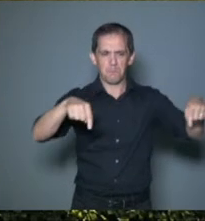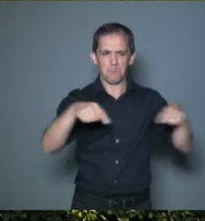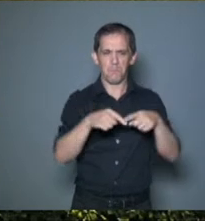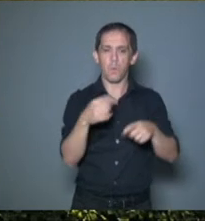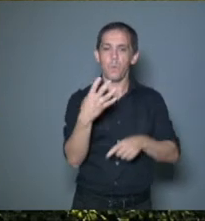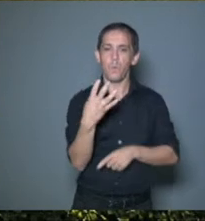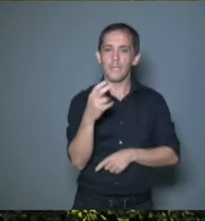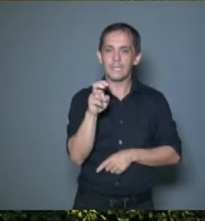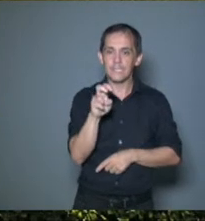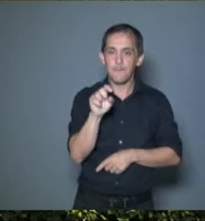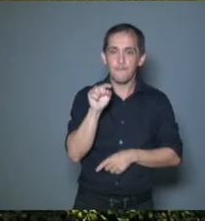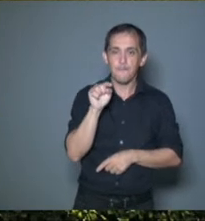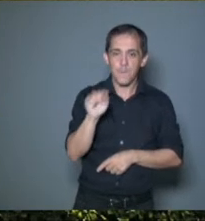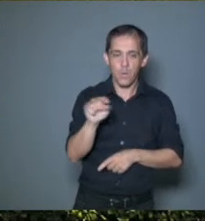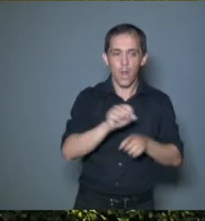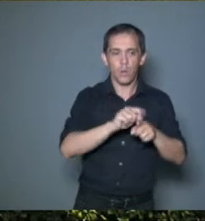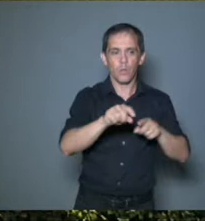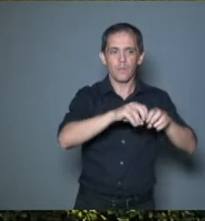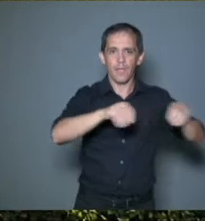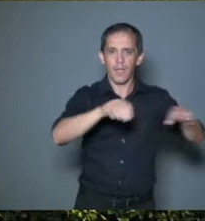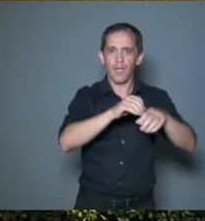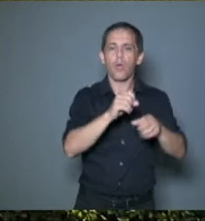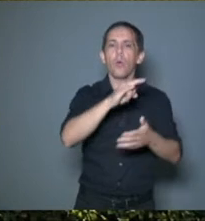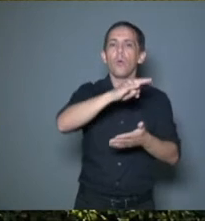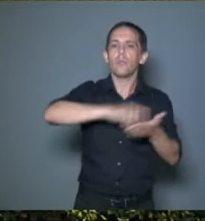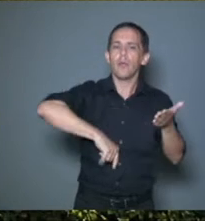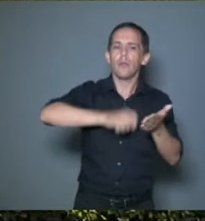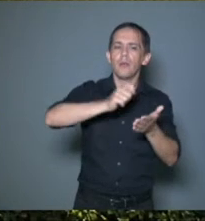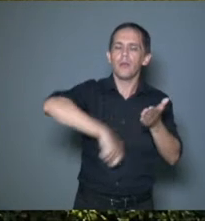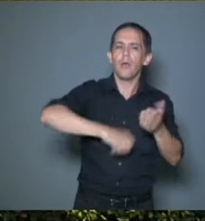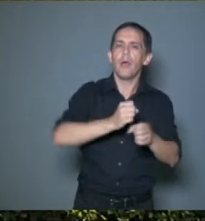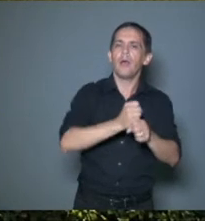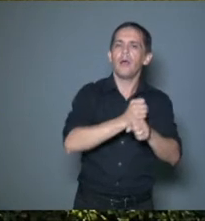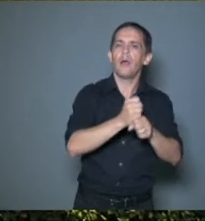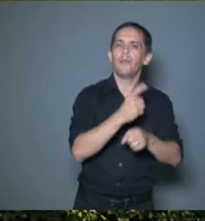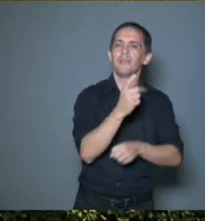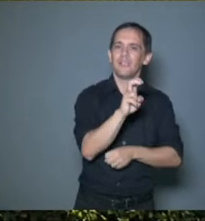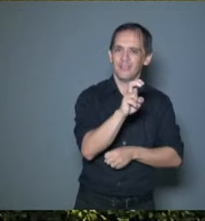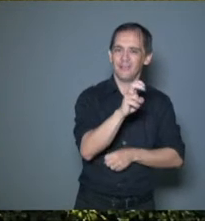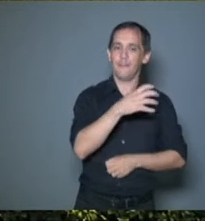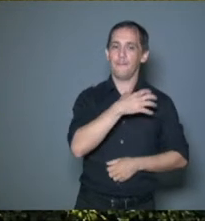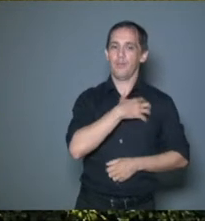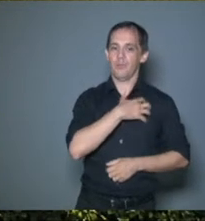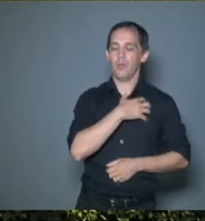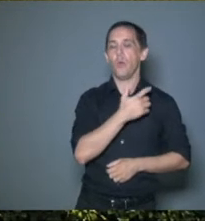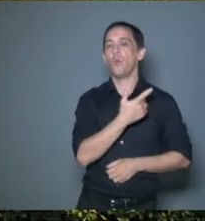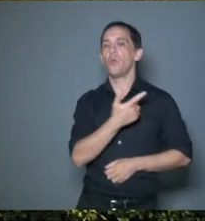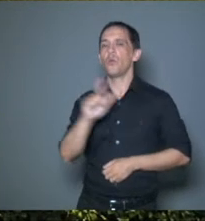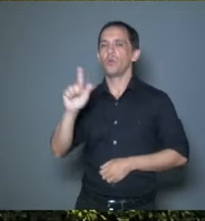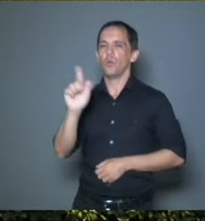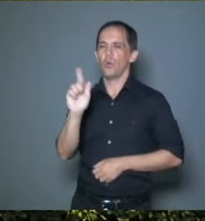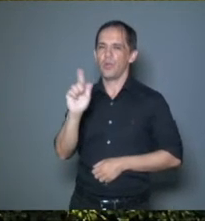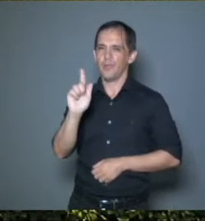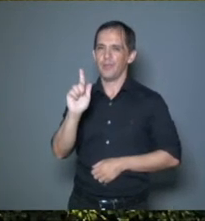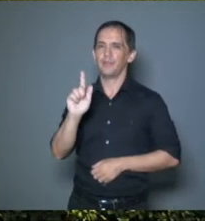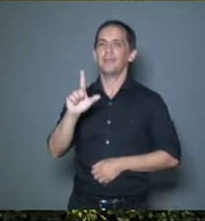us. 45,000 hectares of planted area, a 15-year-old contract in Bahia,